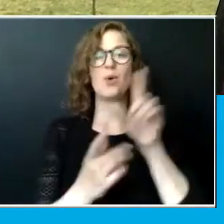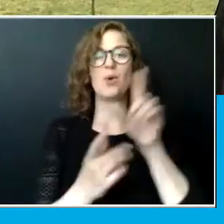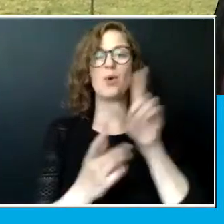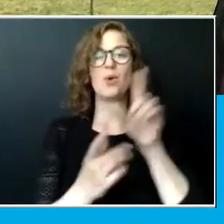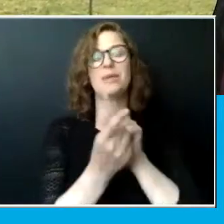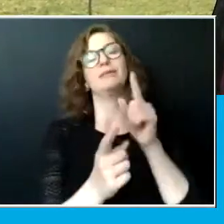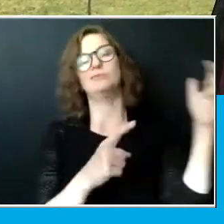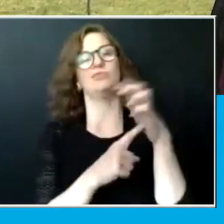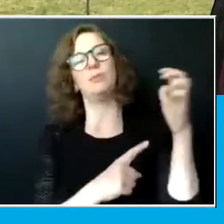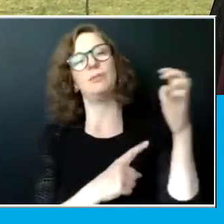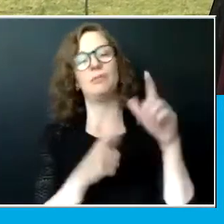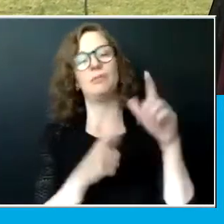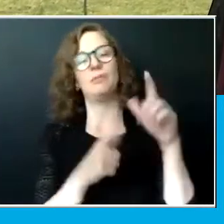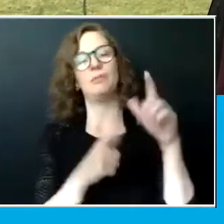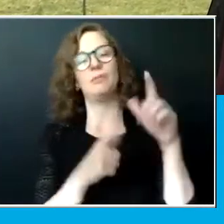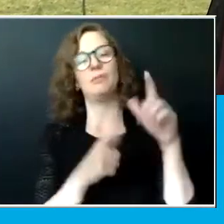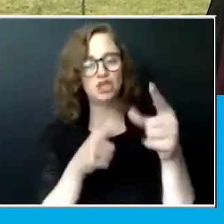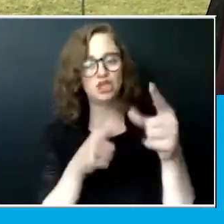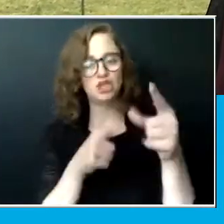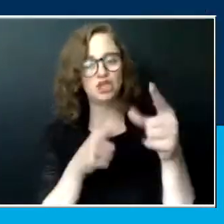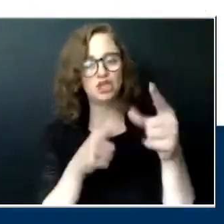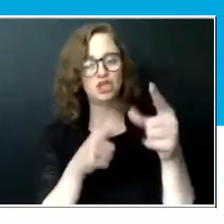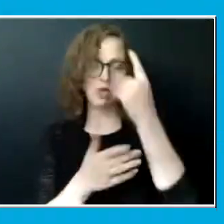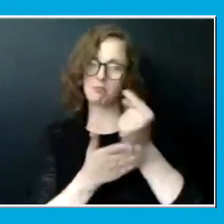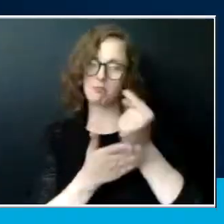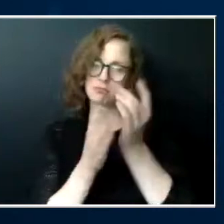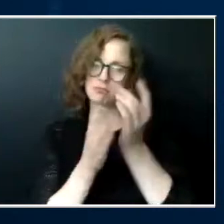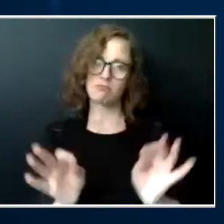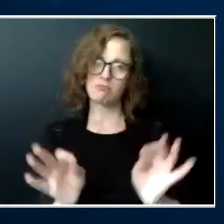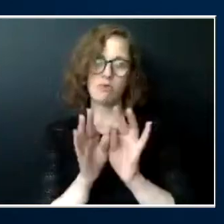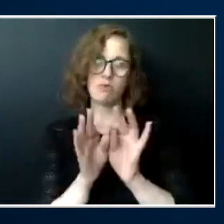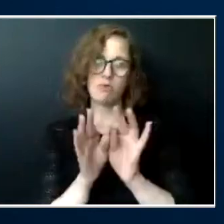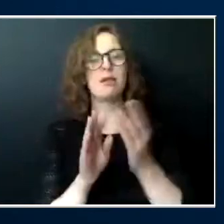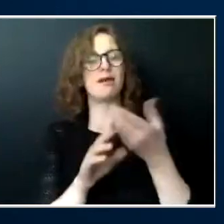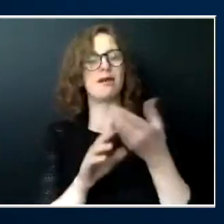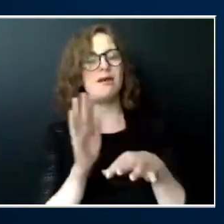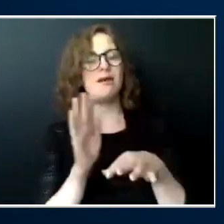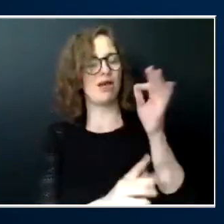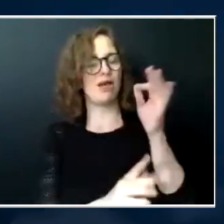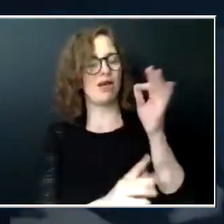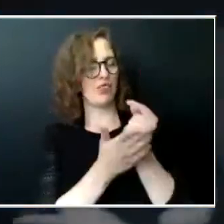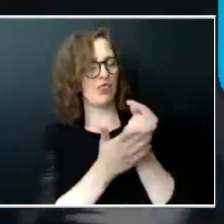finally found the therapist who understands what athletes face. Wednesday at 8.